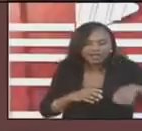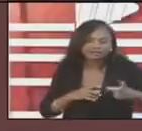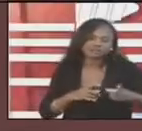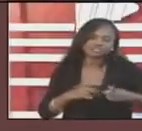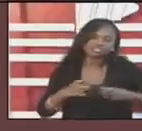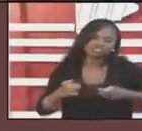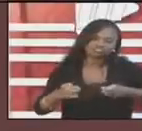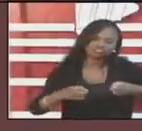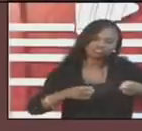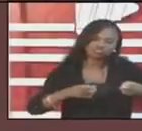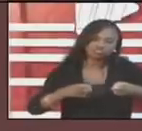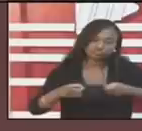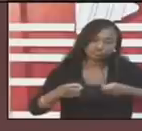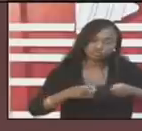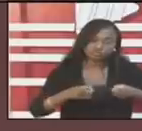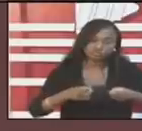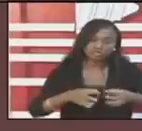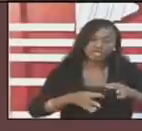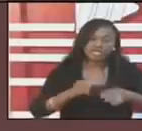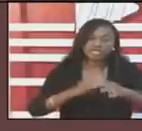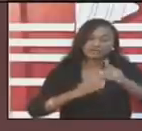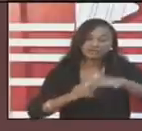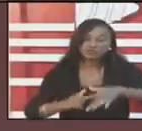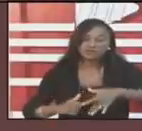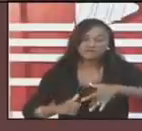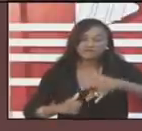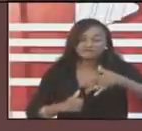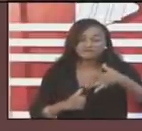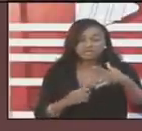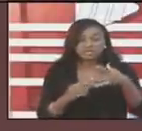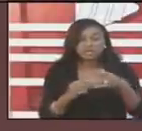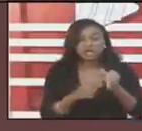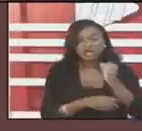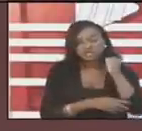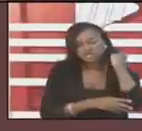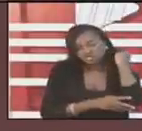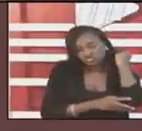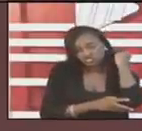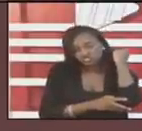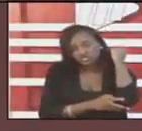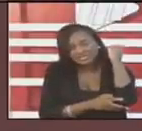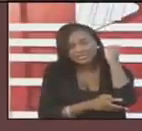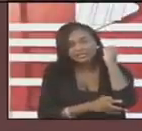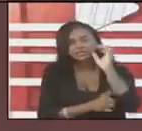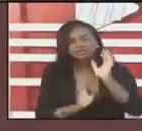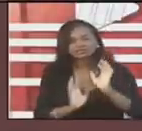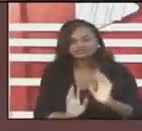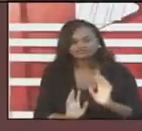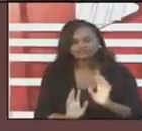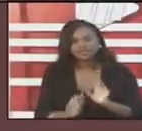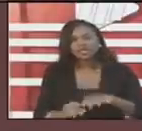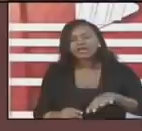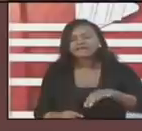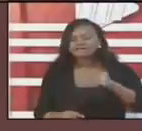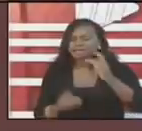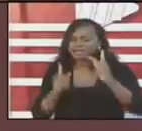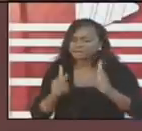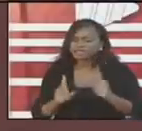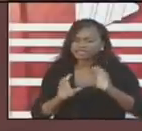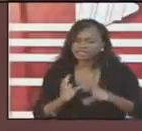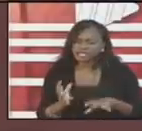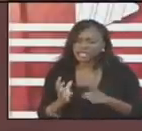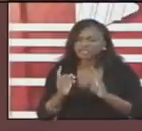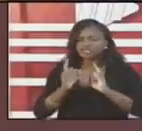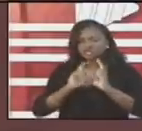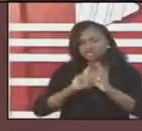So that if you feel that stressed or that overwhelmed, find someone who you can talk to and know